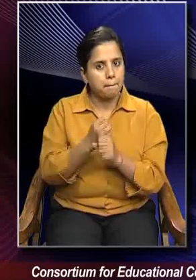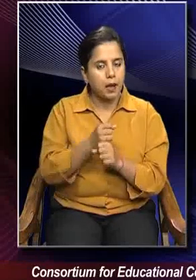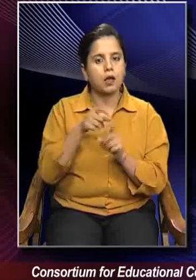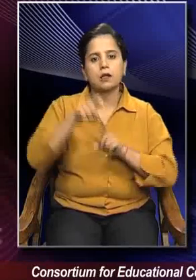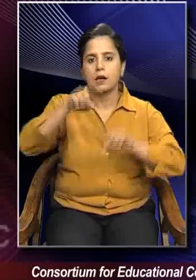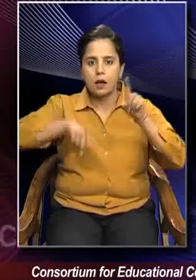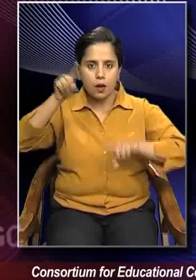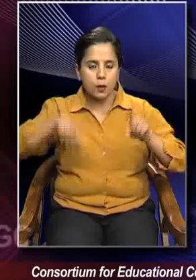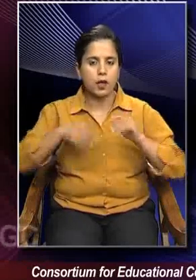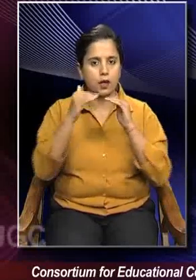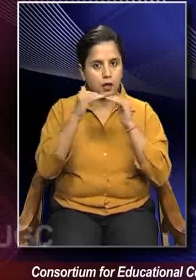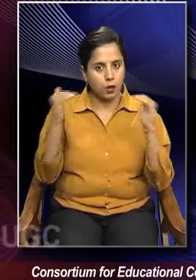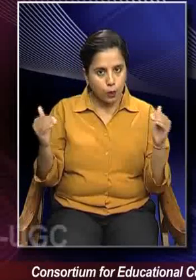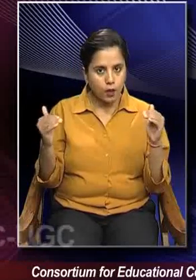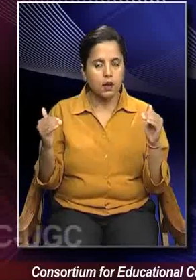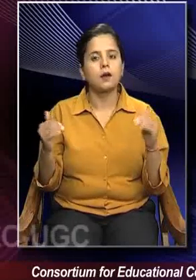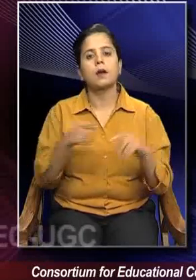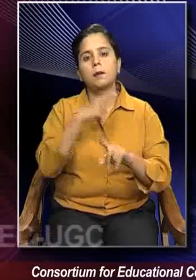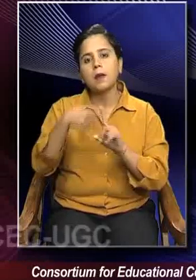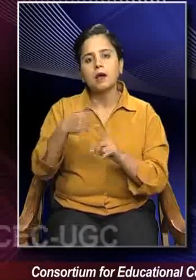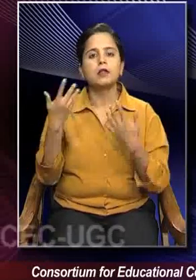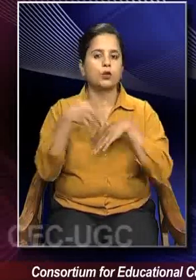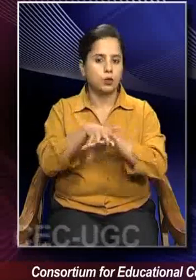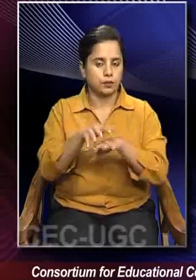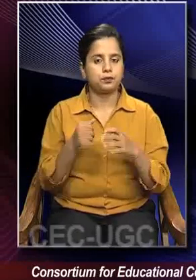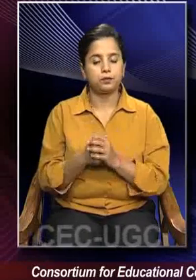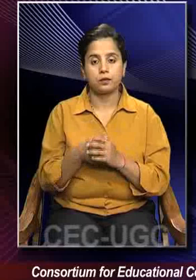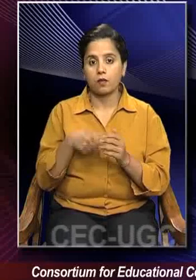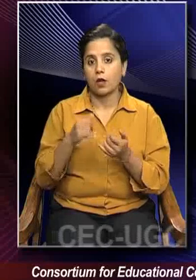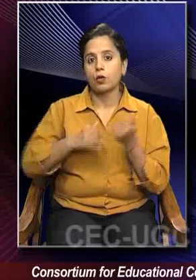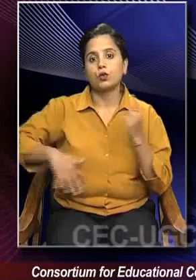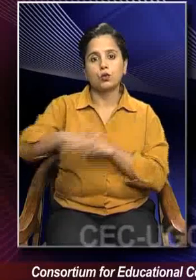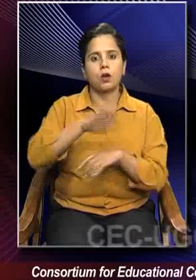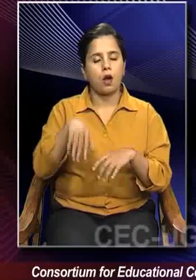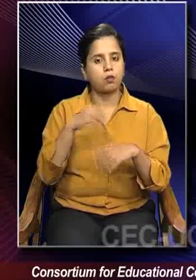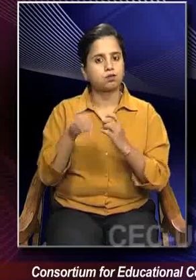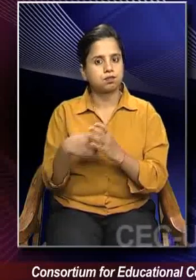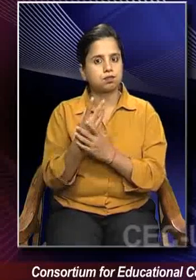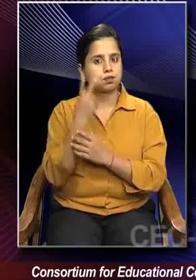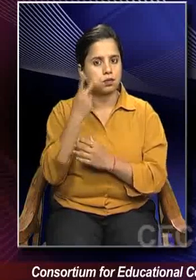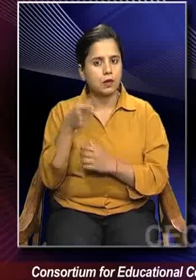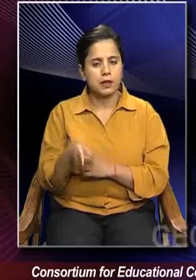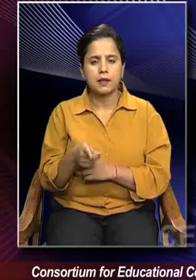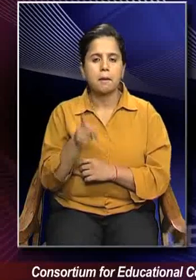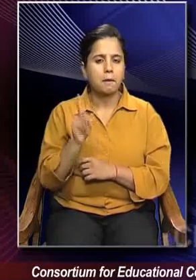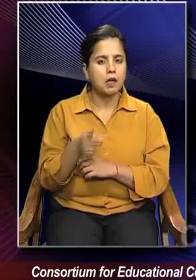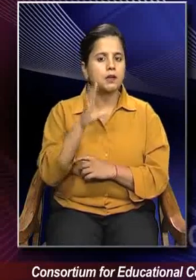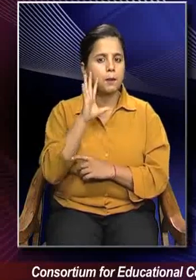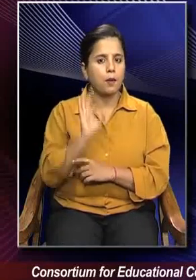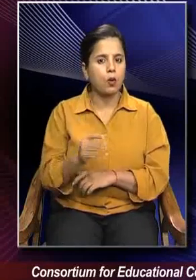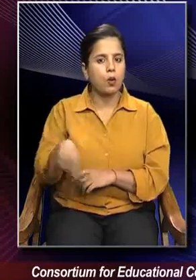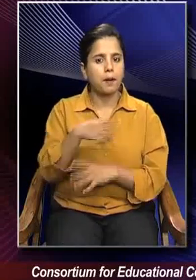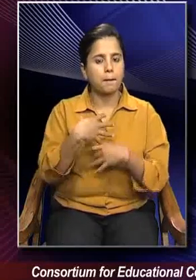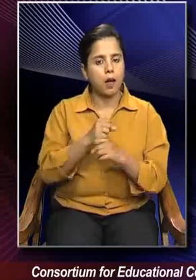diversity, equity and inclusion. As societies evolve, it becomes imperative to create